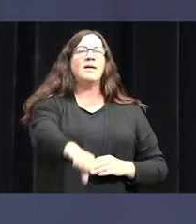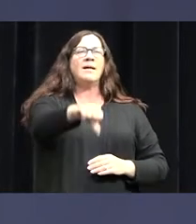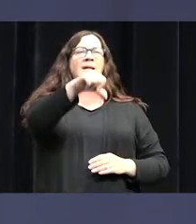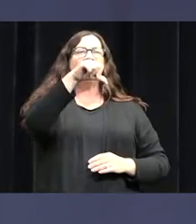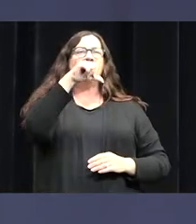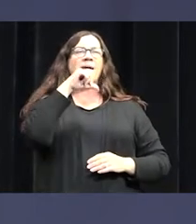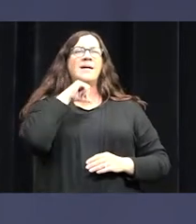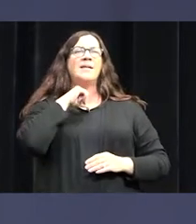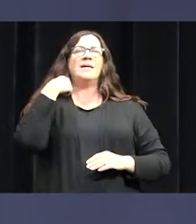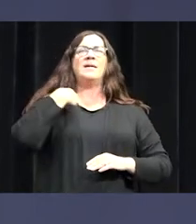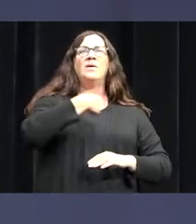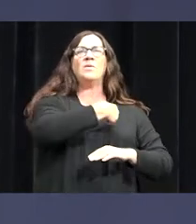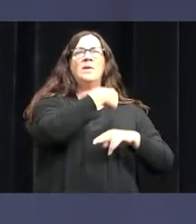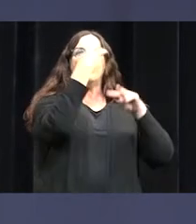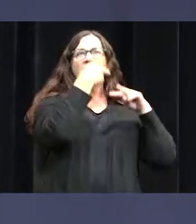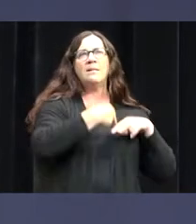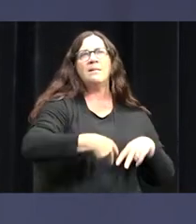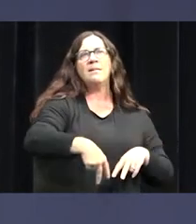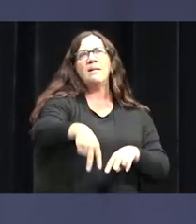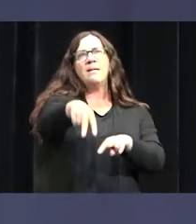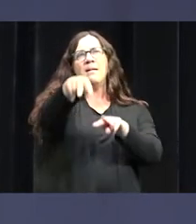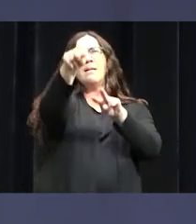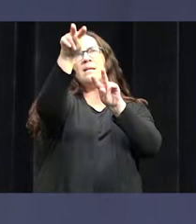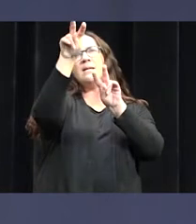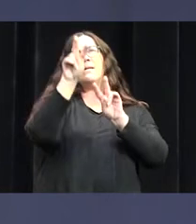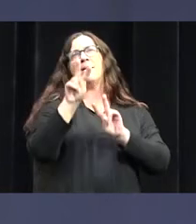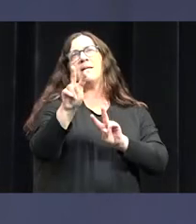what so proudly